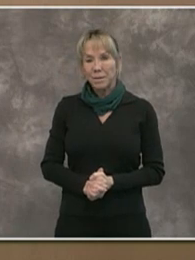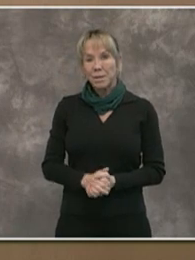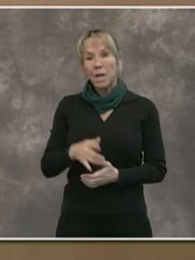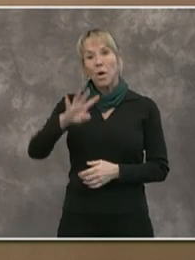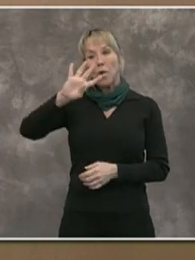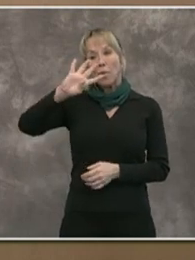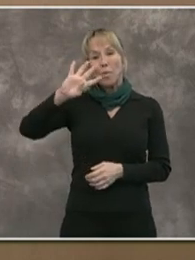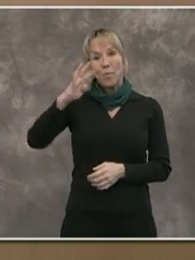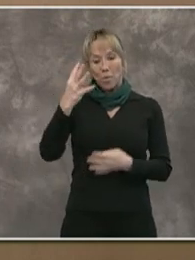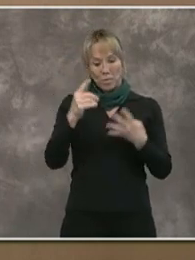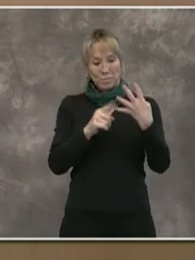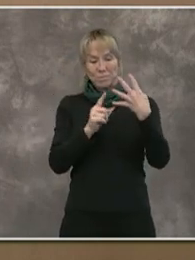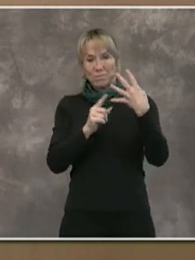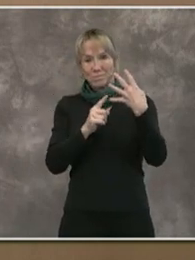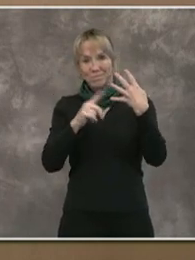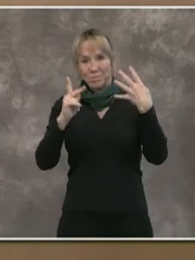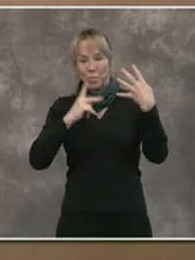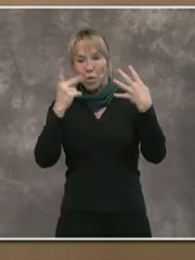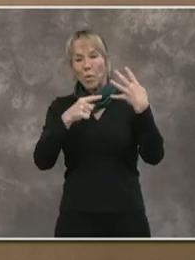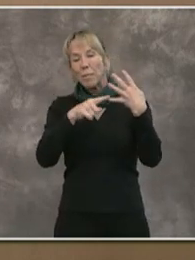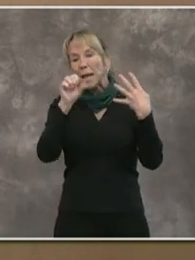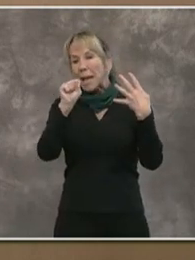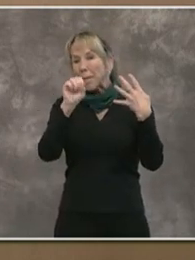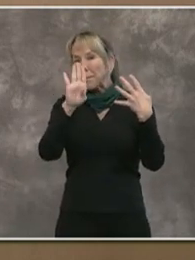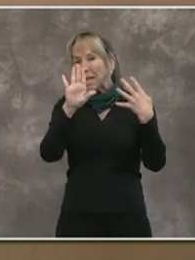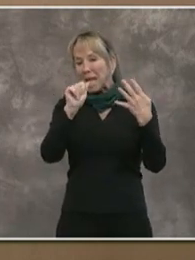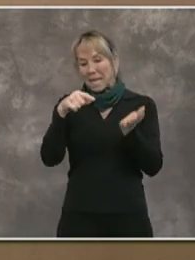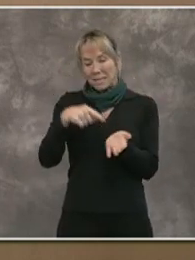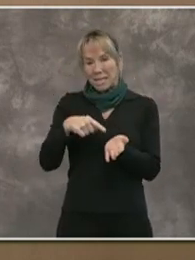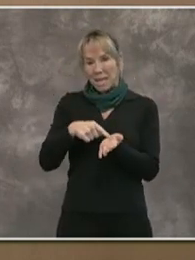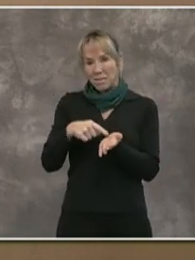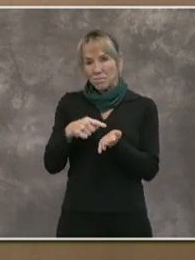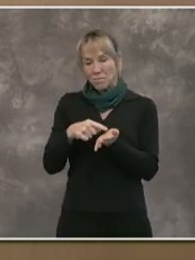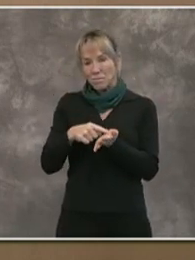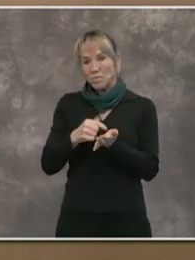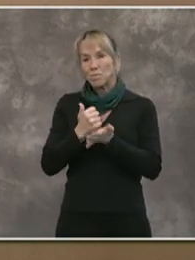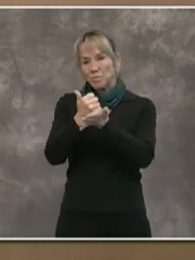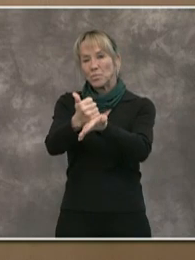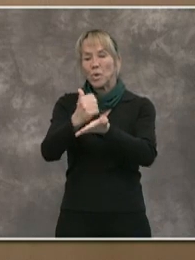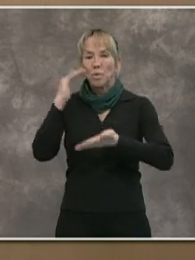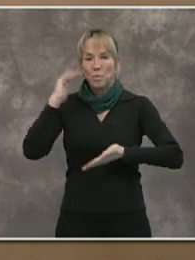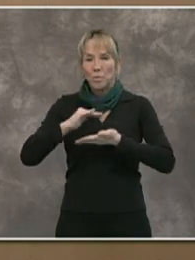The fourth program is SBA Debt Relief.